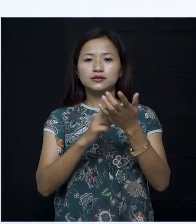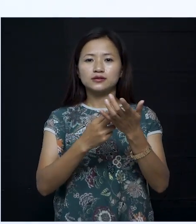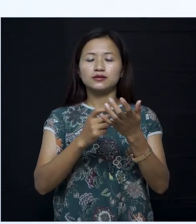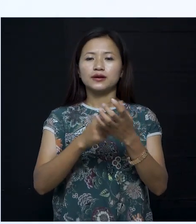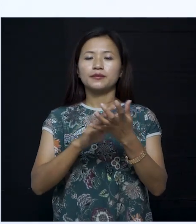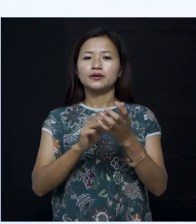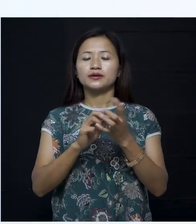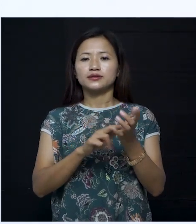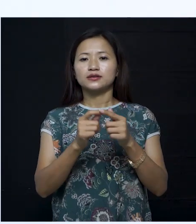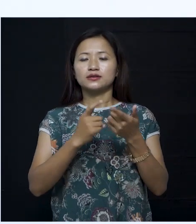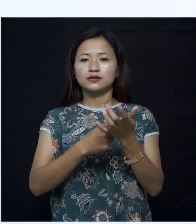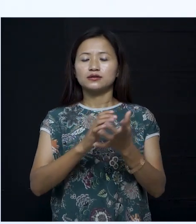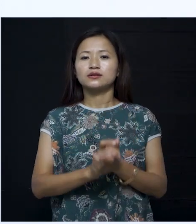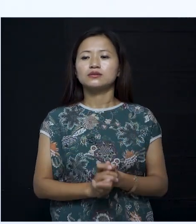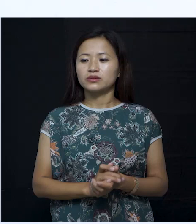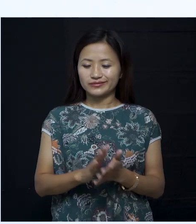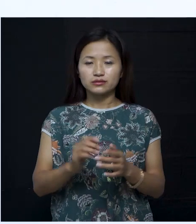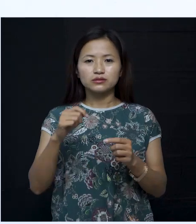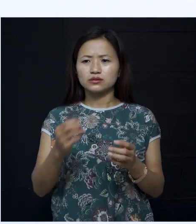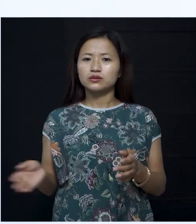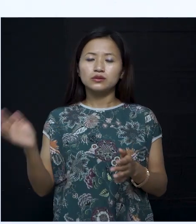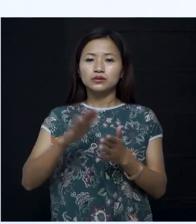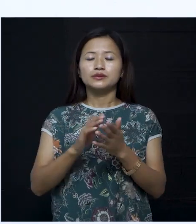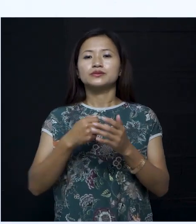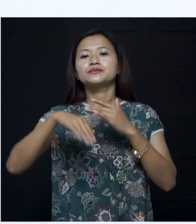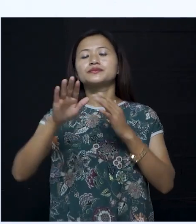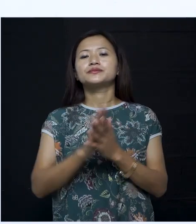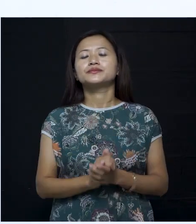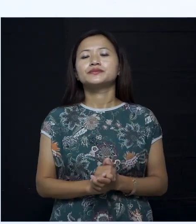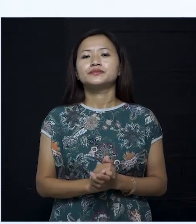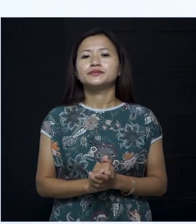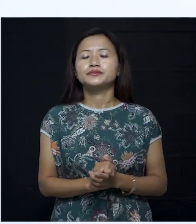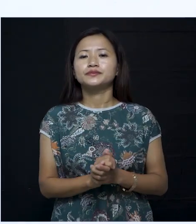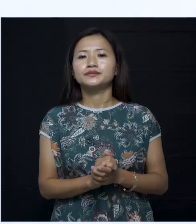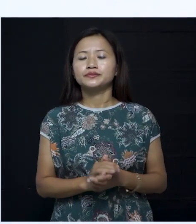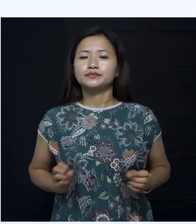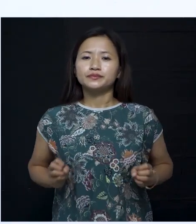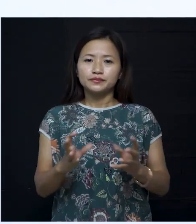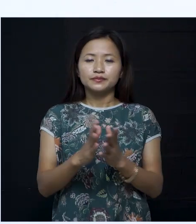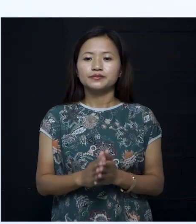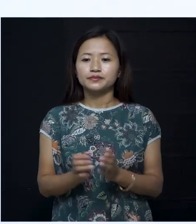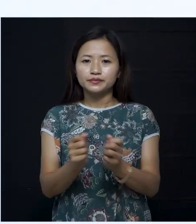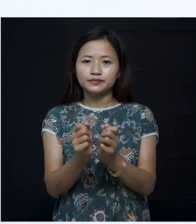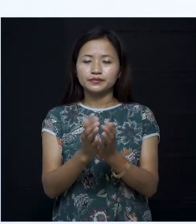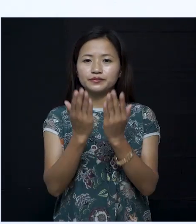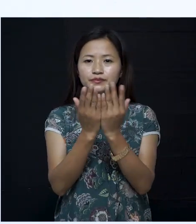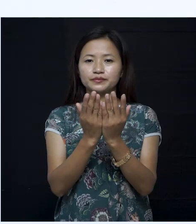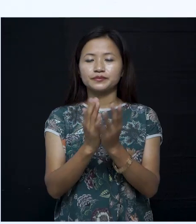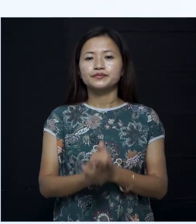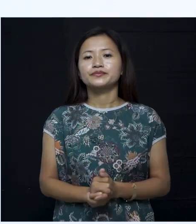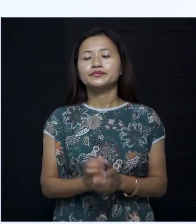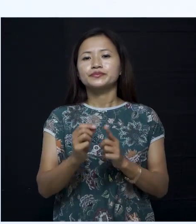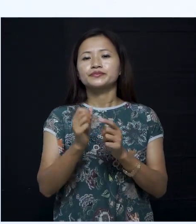then we will also go to the subject pronoun agreement. Okay, if you are ready with your book, please flip